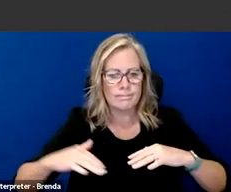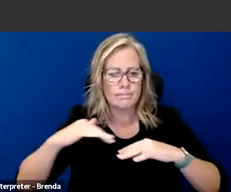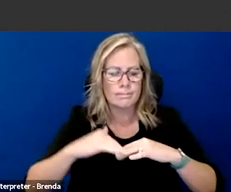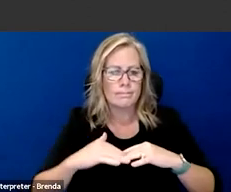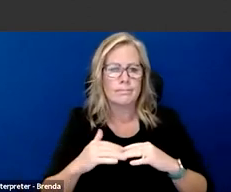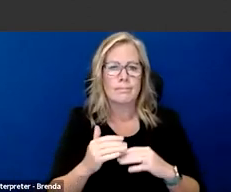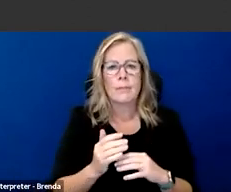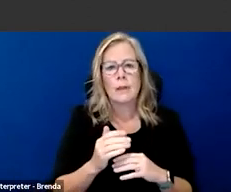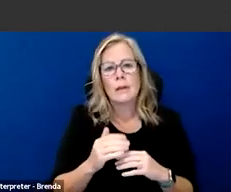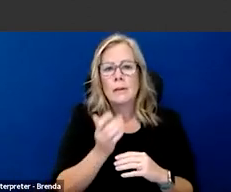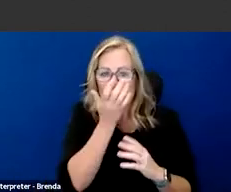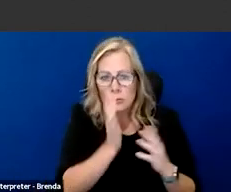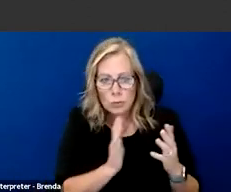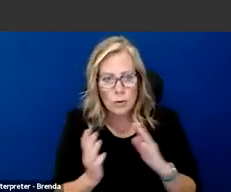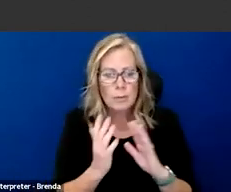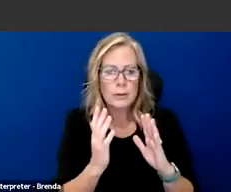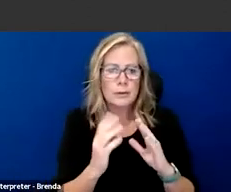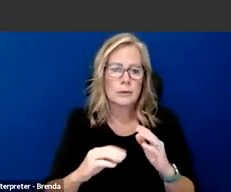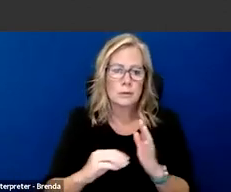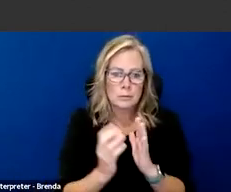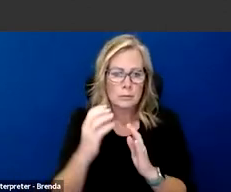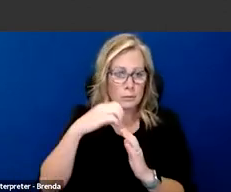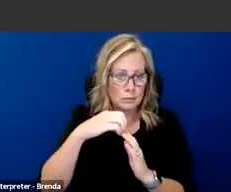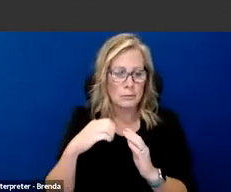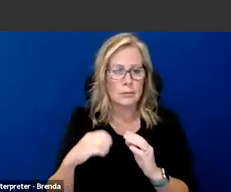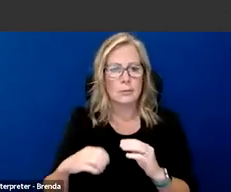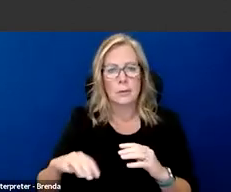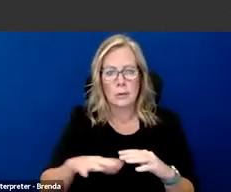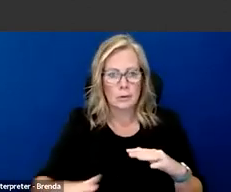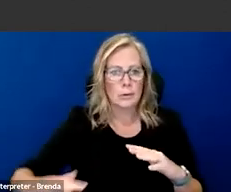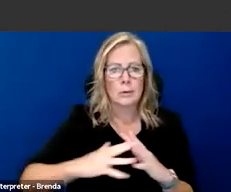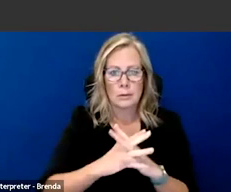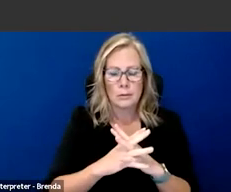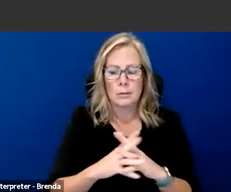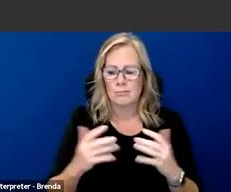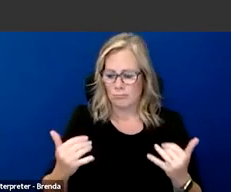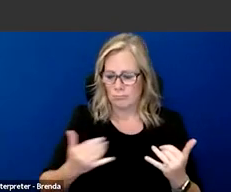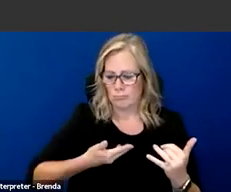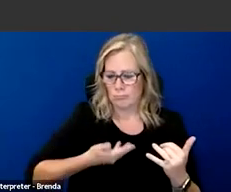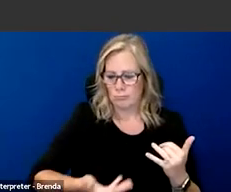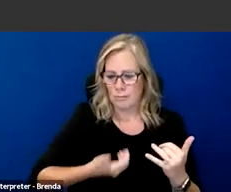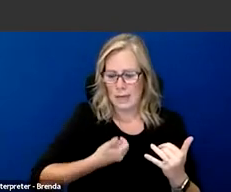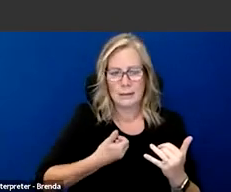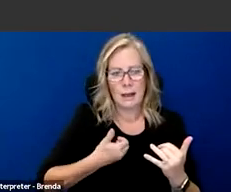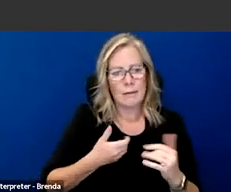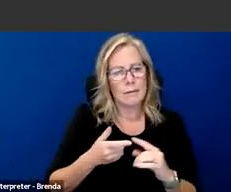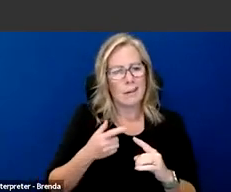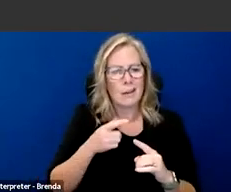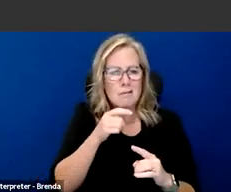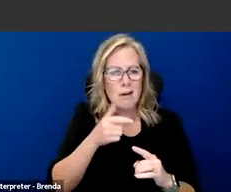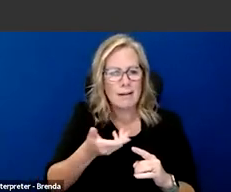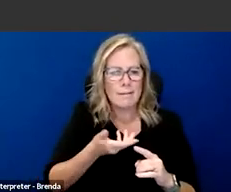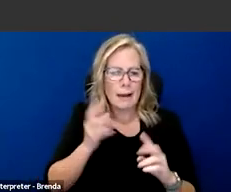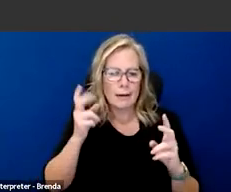identify as a first generation settler and an uninvited guest. Since time immemorial, Indigenous peoples